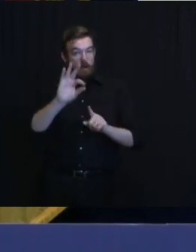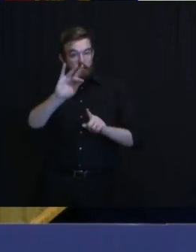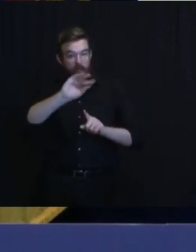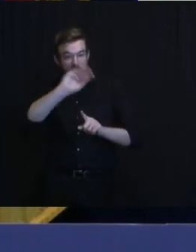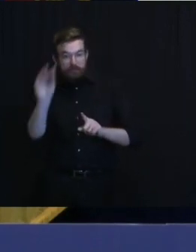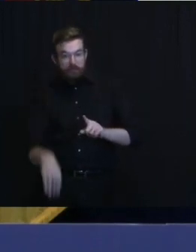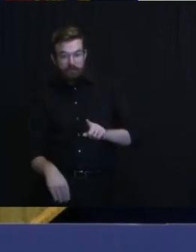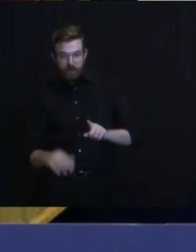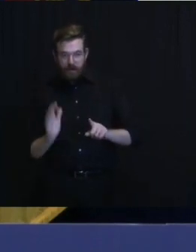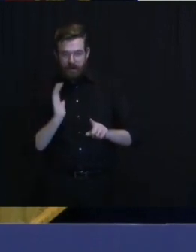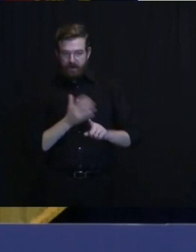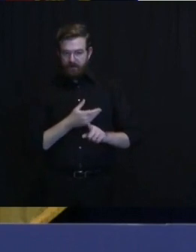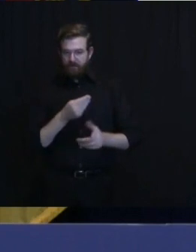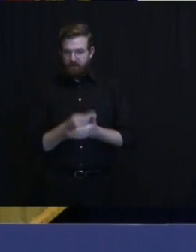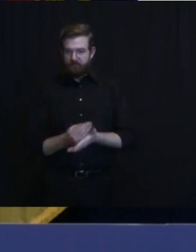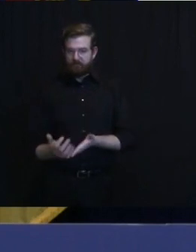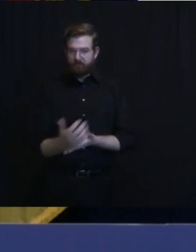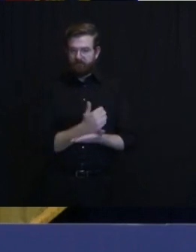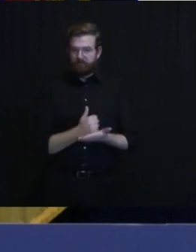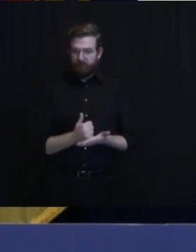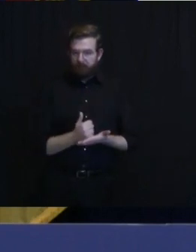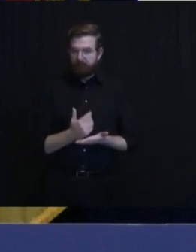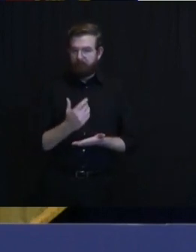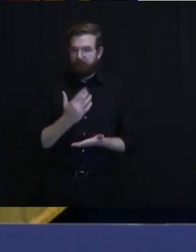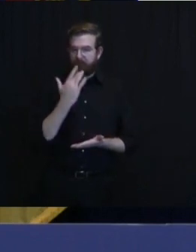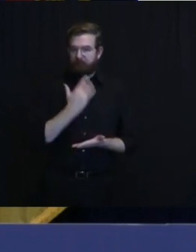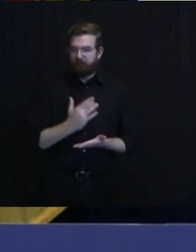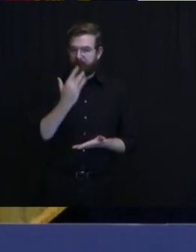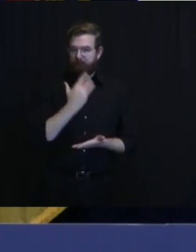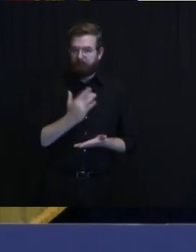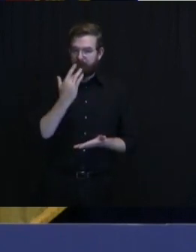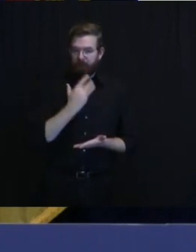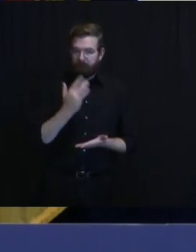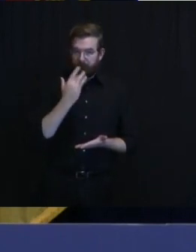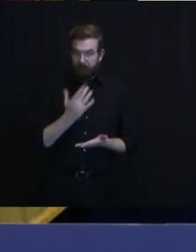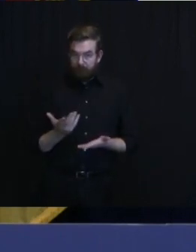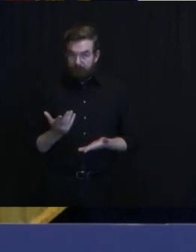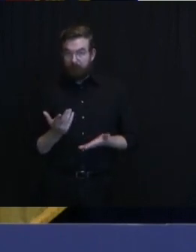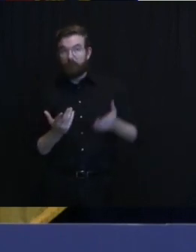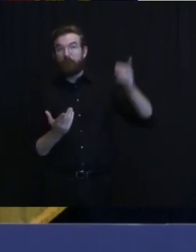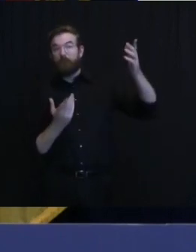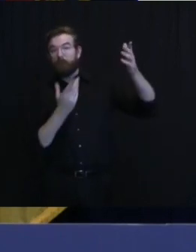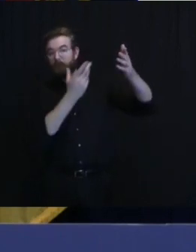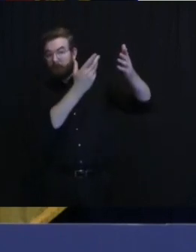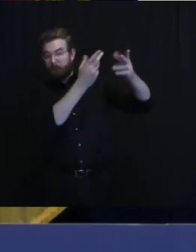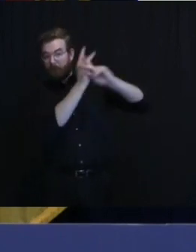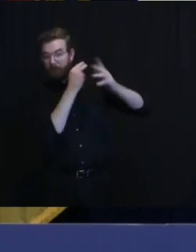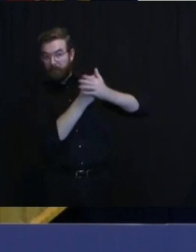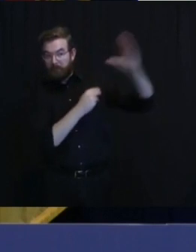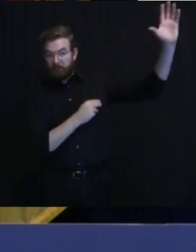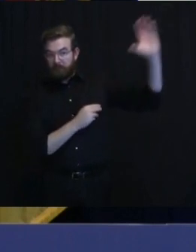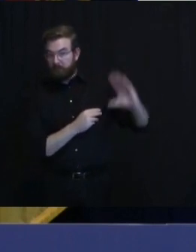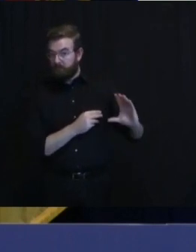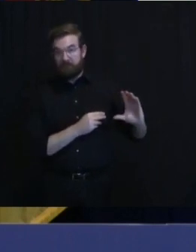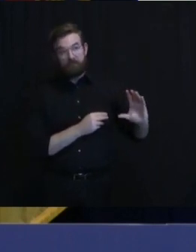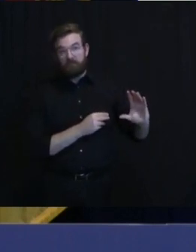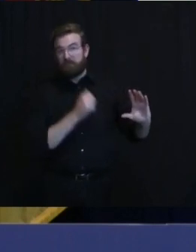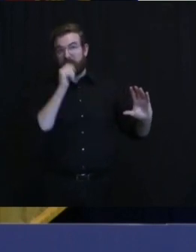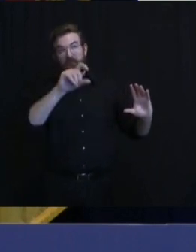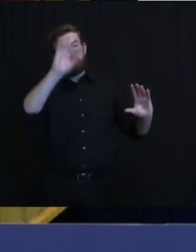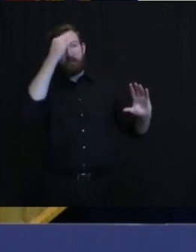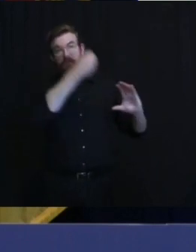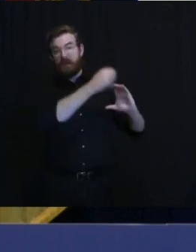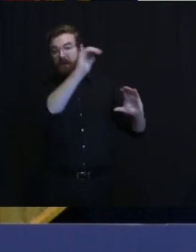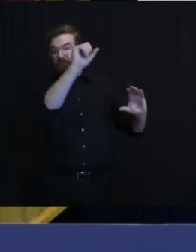you received word that that cash absolutely won't happen? And the Senate president has said that to support